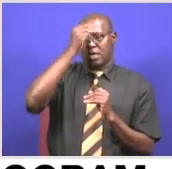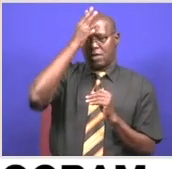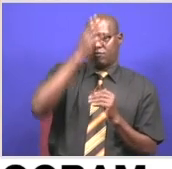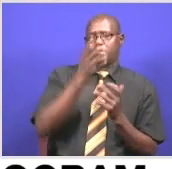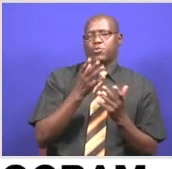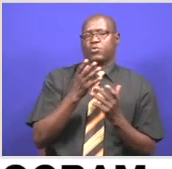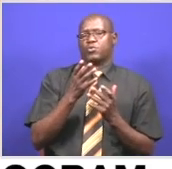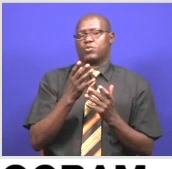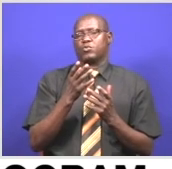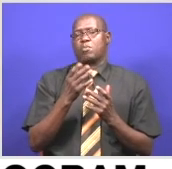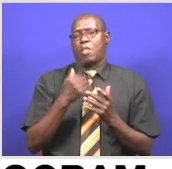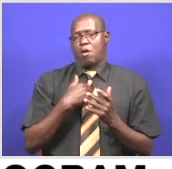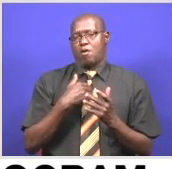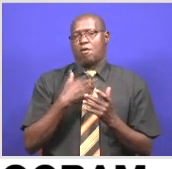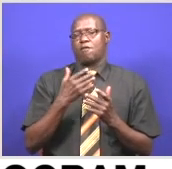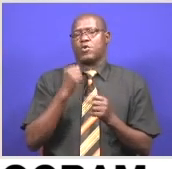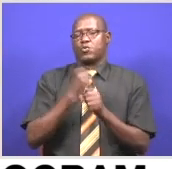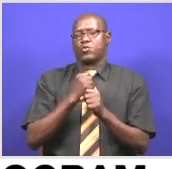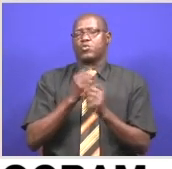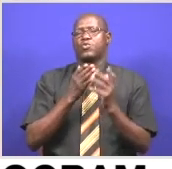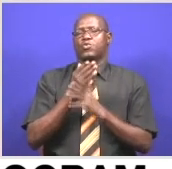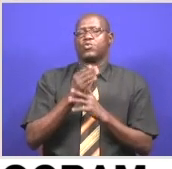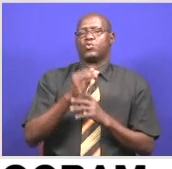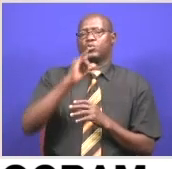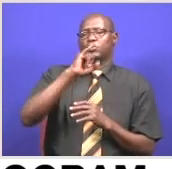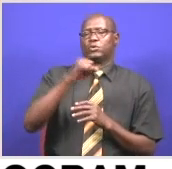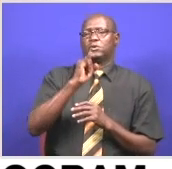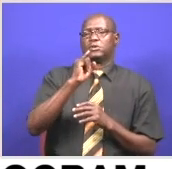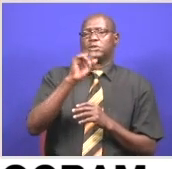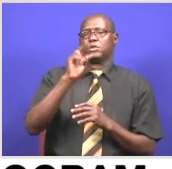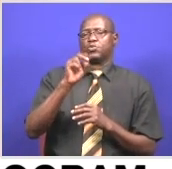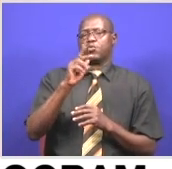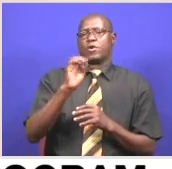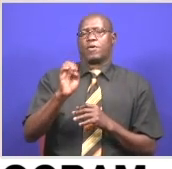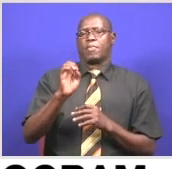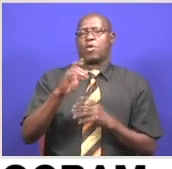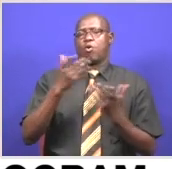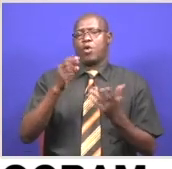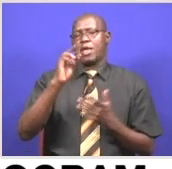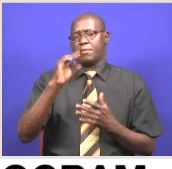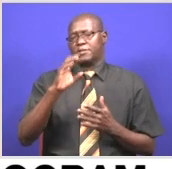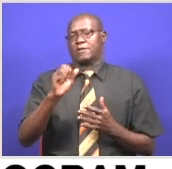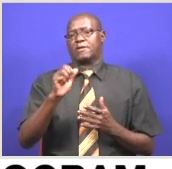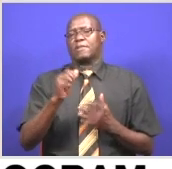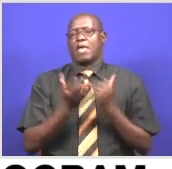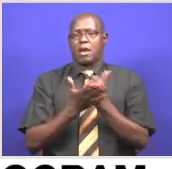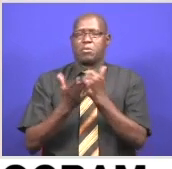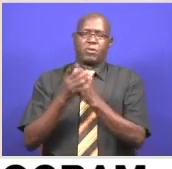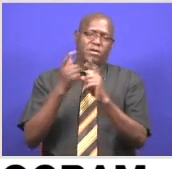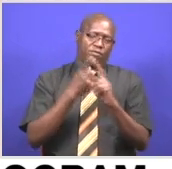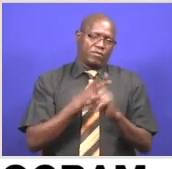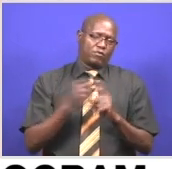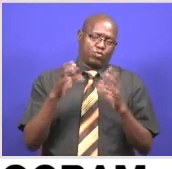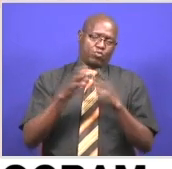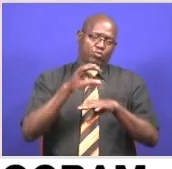they are doing through Jinue or the banks or the MCA, when he helps different groups to get